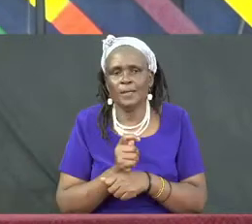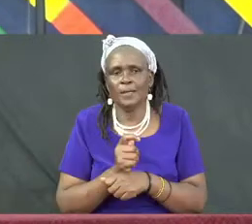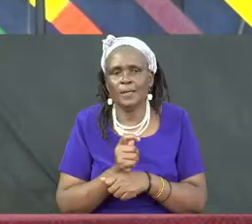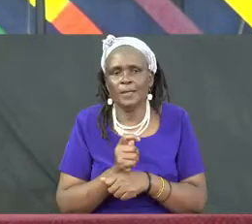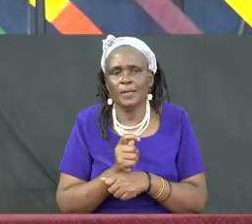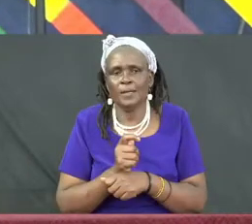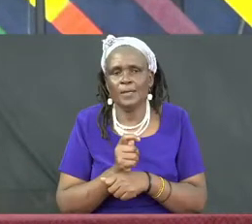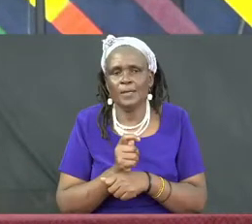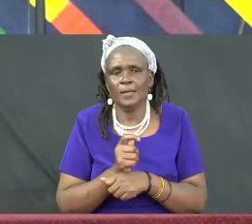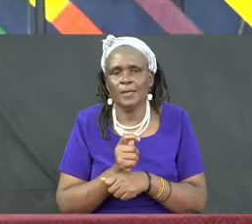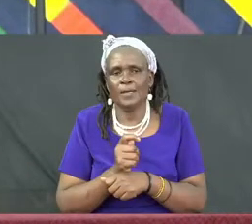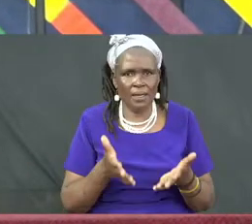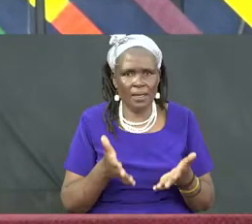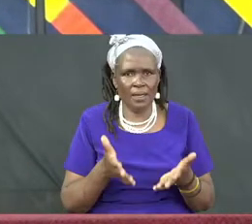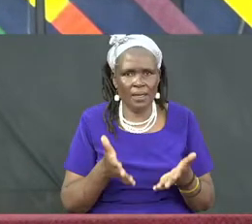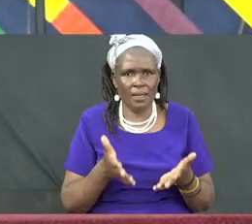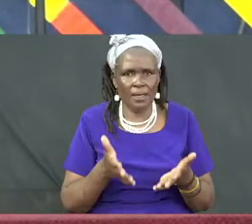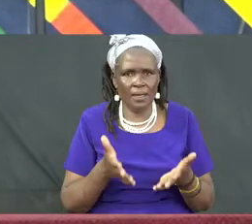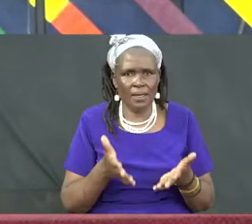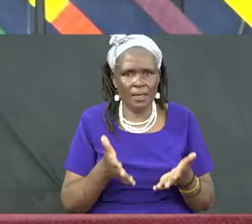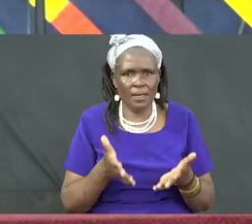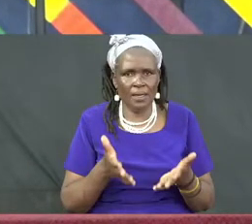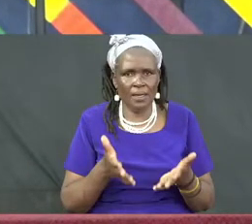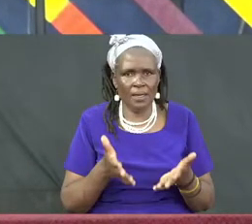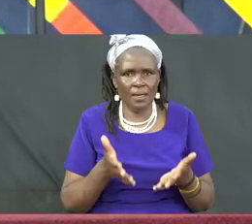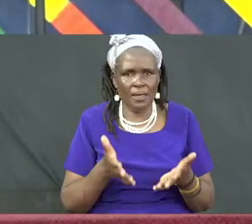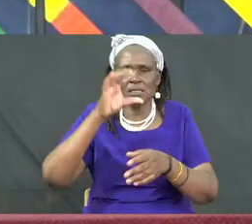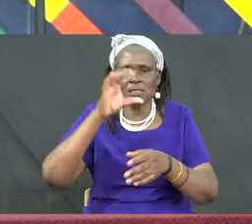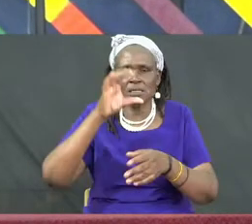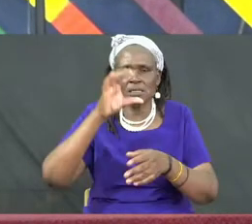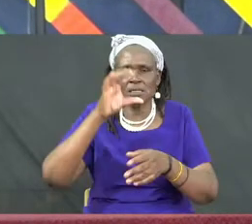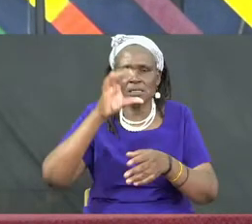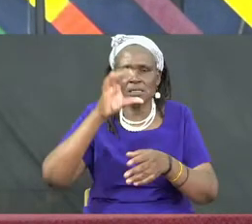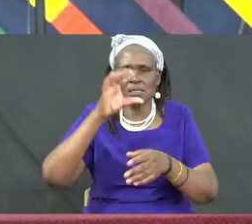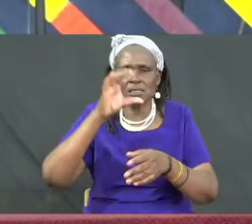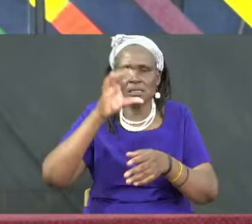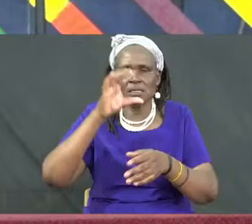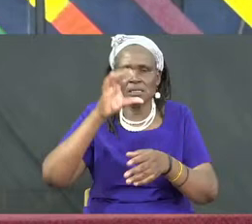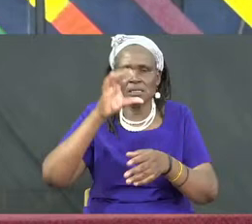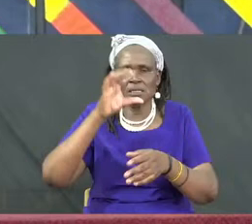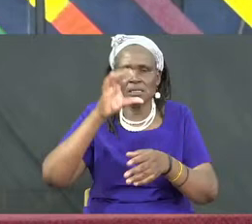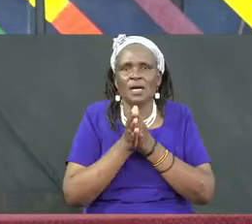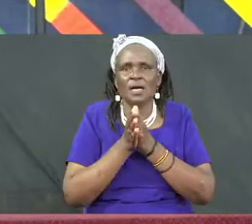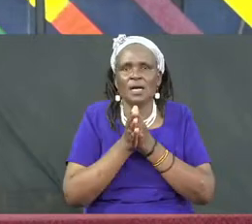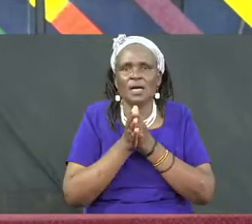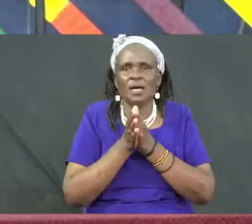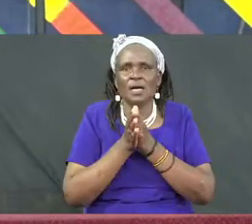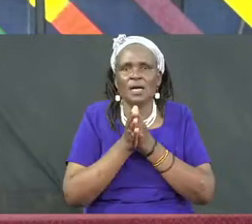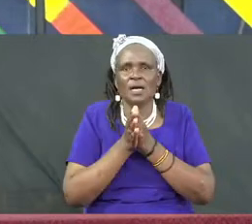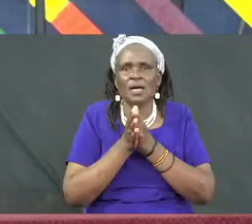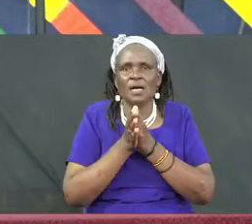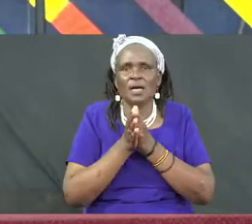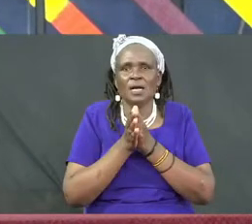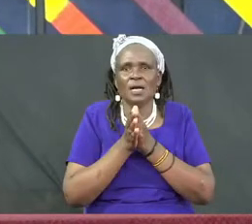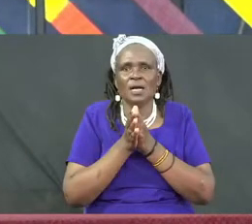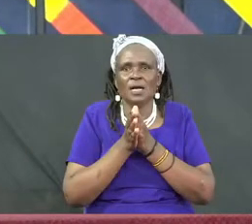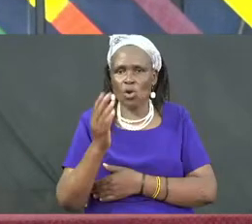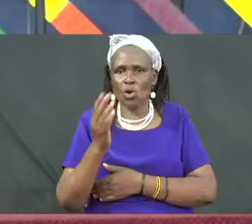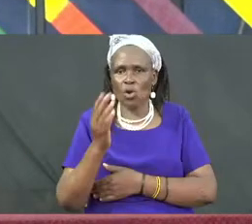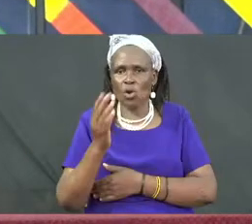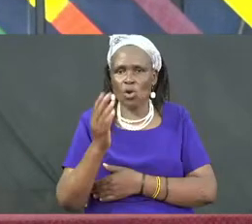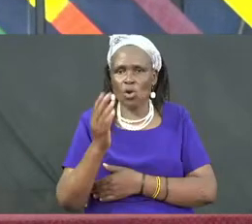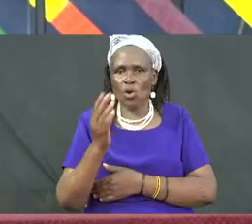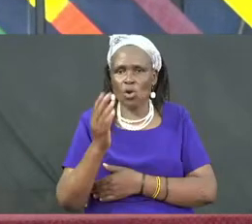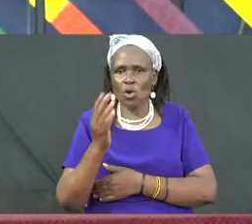Now, this is where it gets interesting. The symbol for this god was an animal.